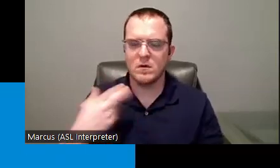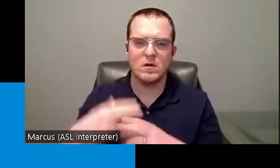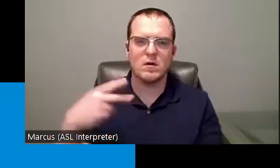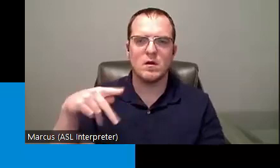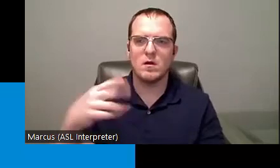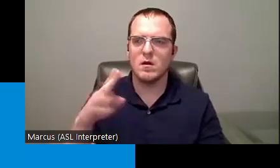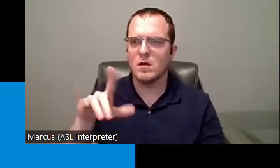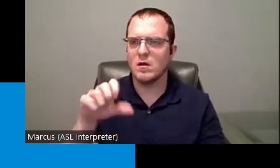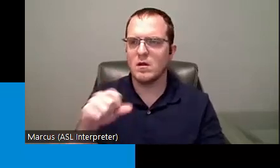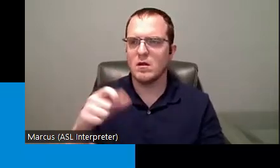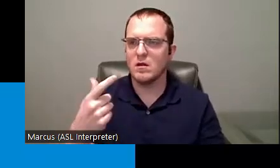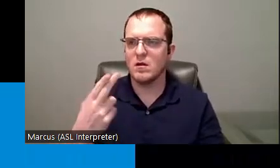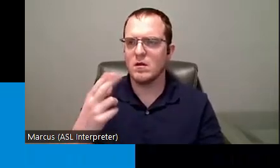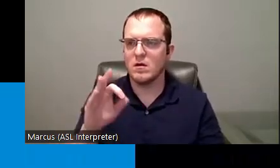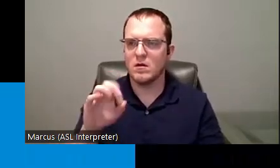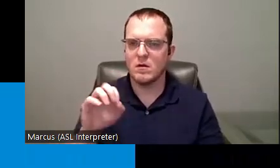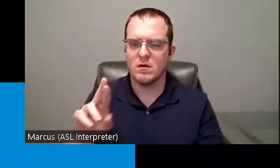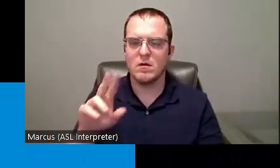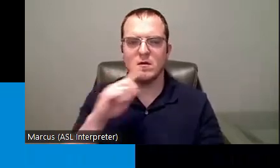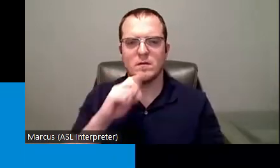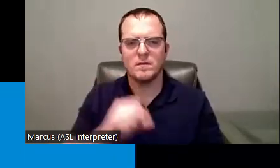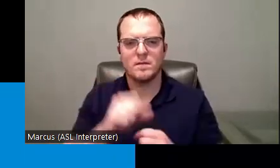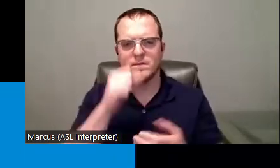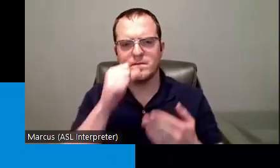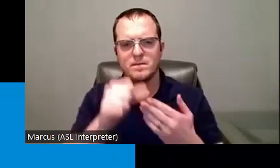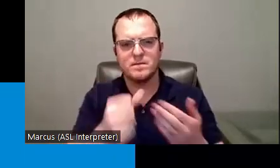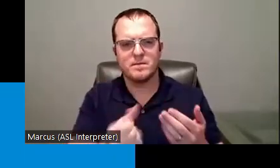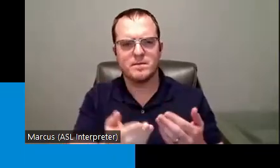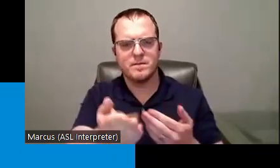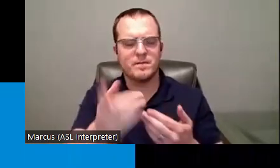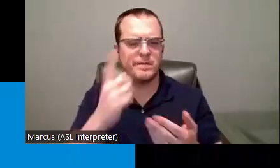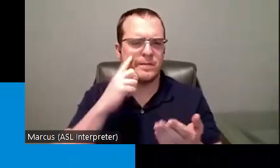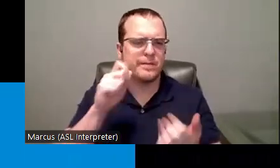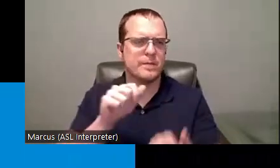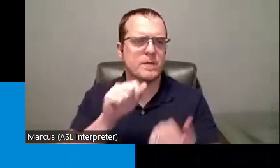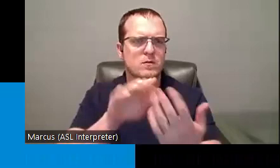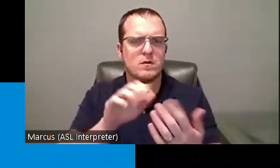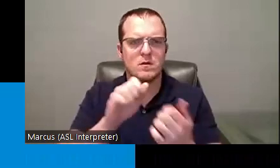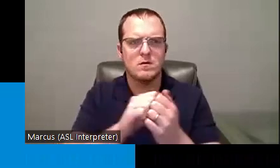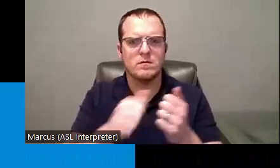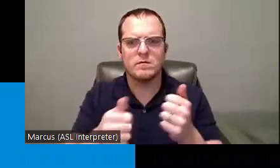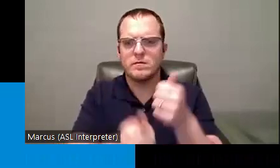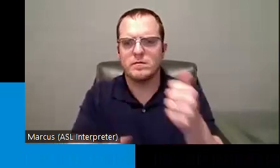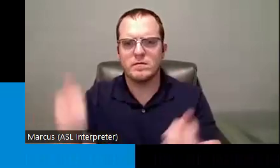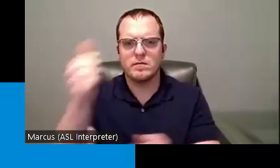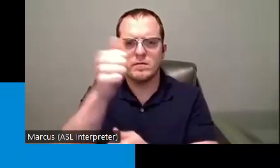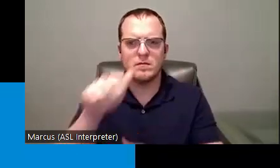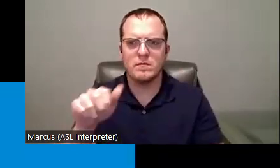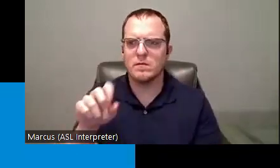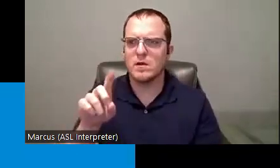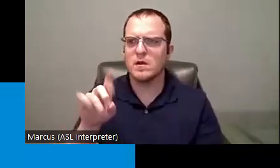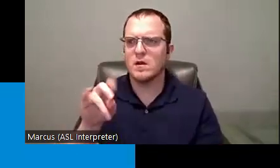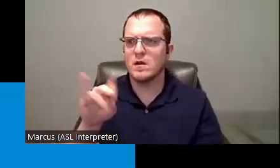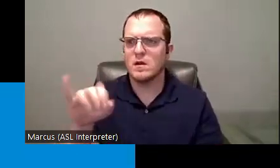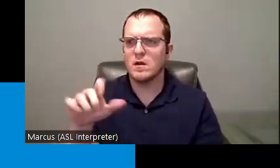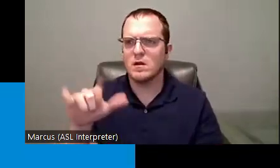Gafour, and even though this letter was addressed to the Honorable Daniel Lavelle